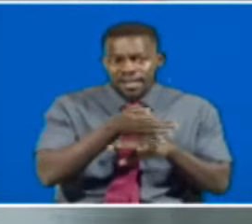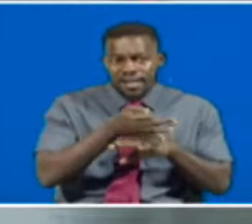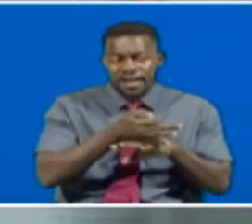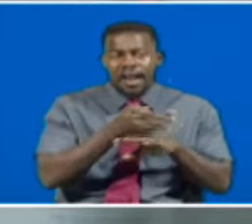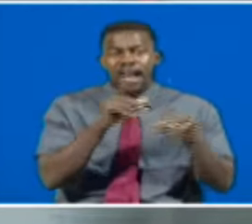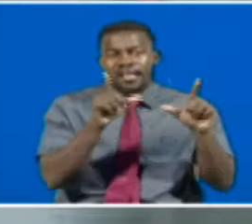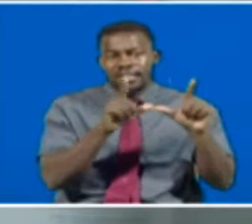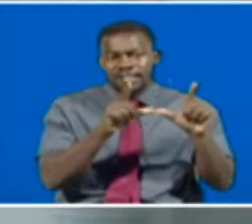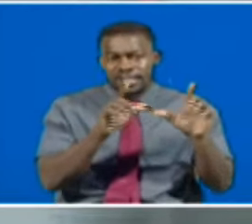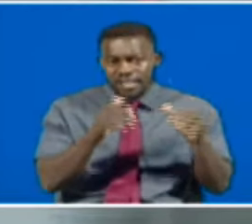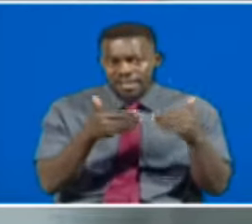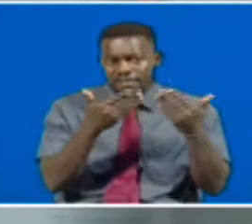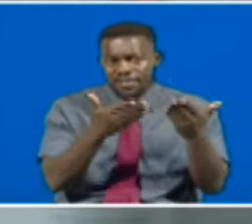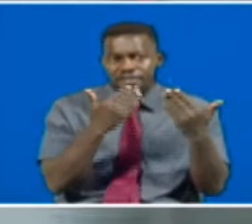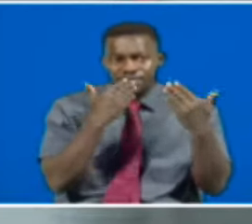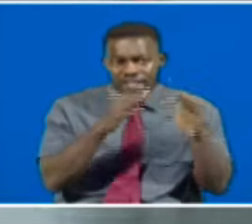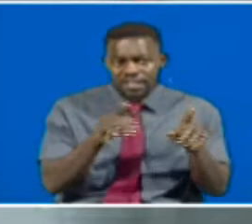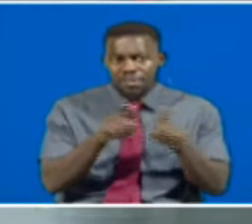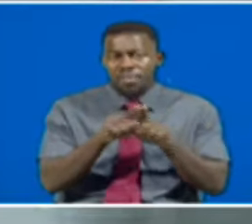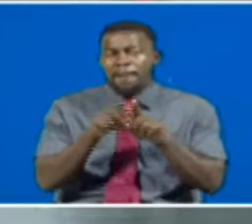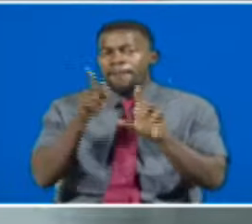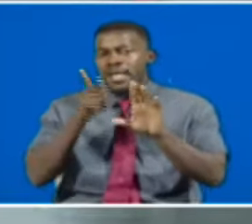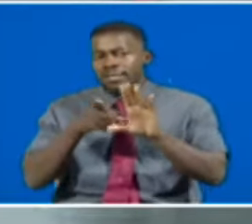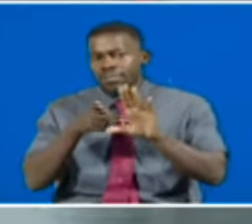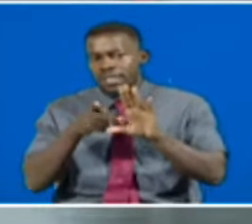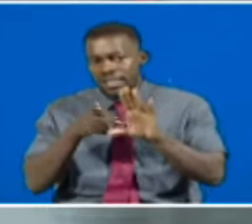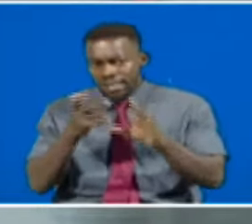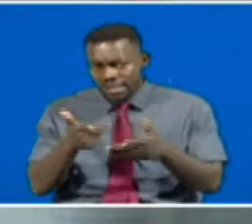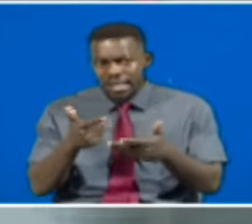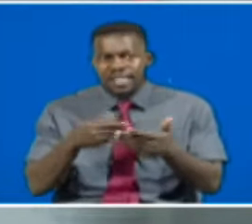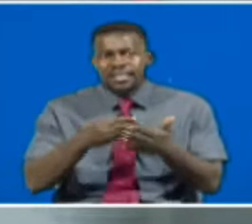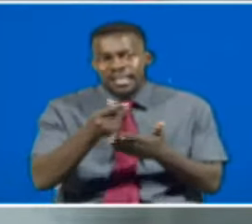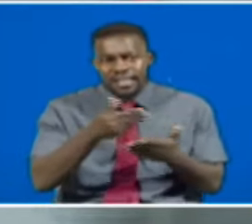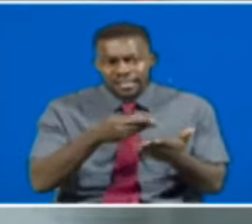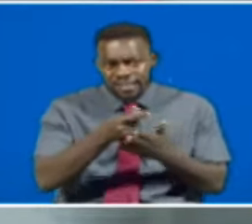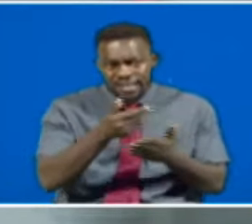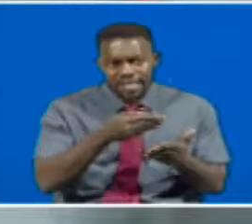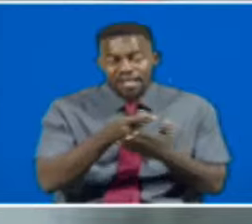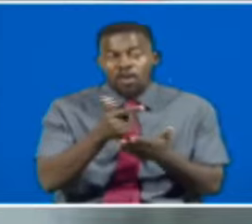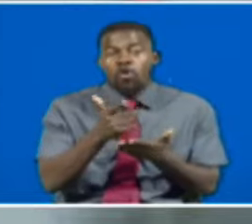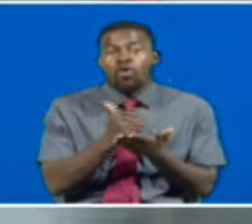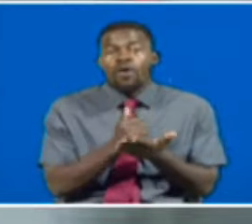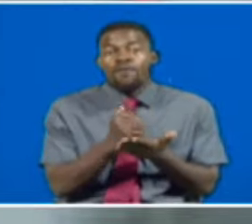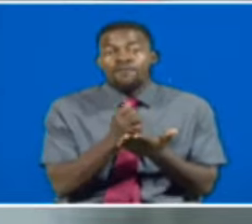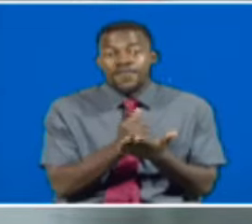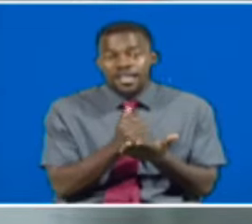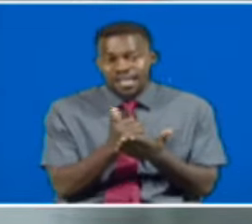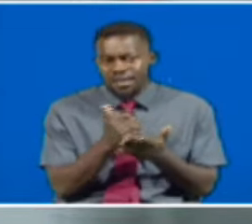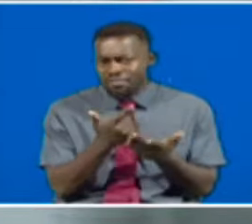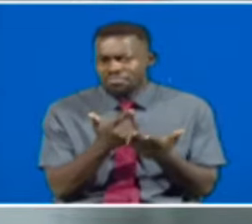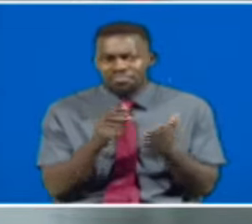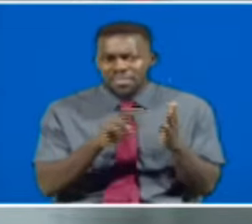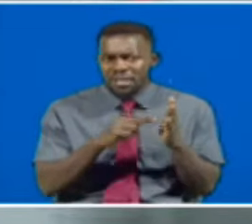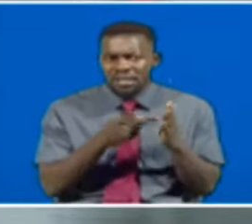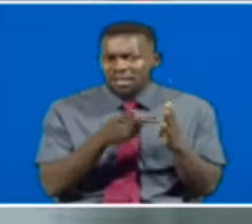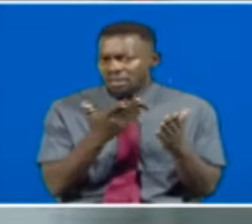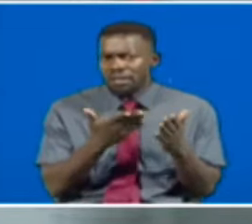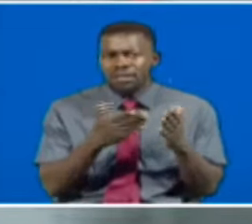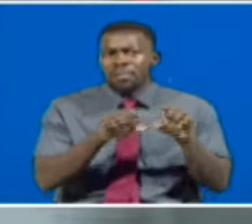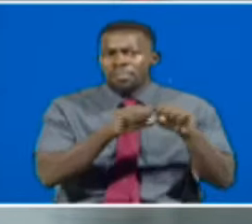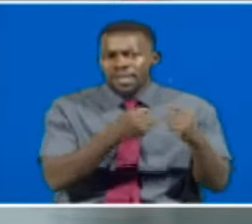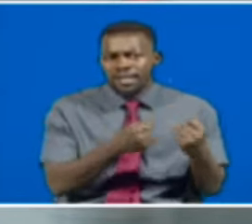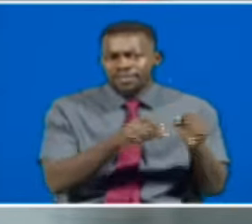by AFA and have actively been participating in the auction as buyers, which is in direct contravention of the